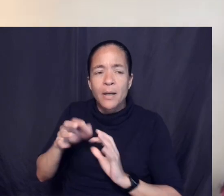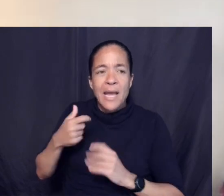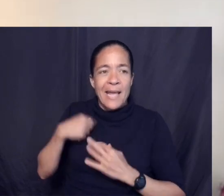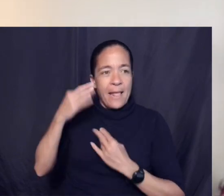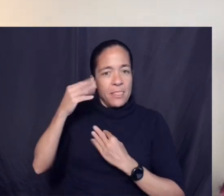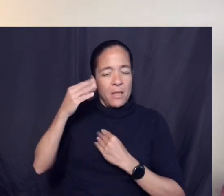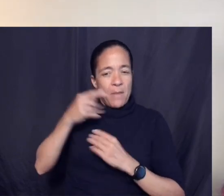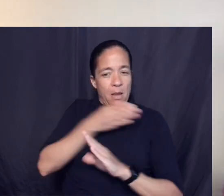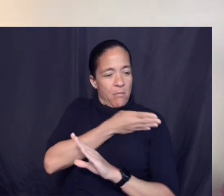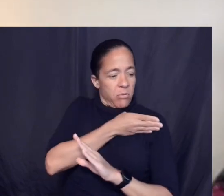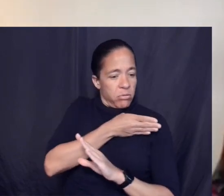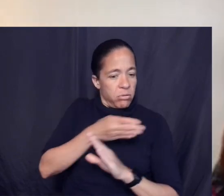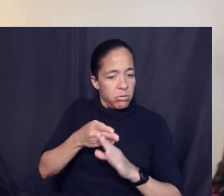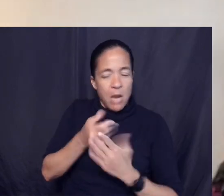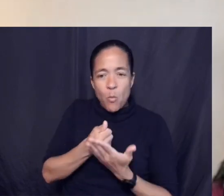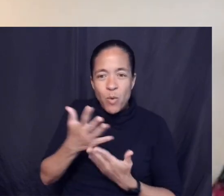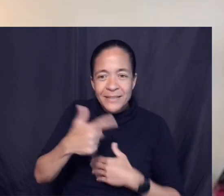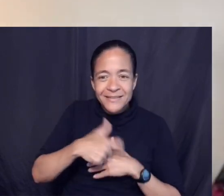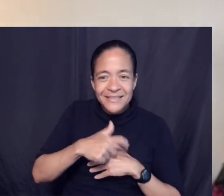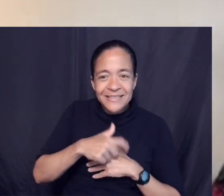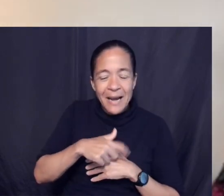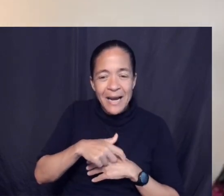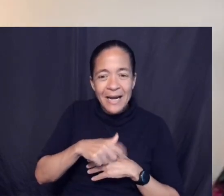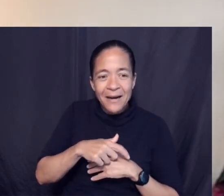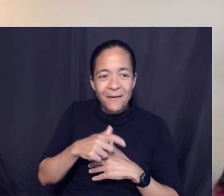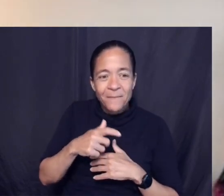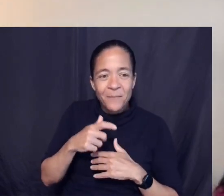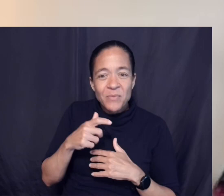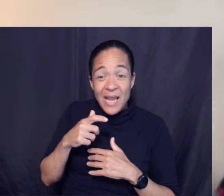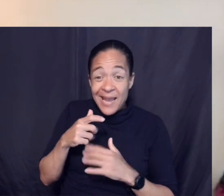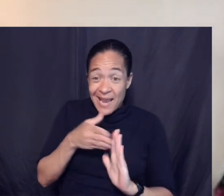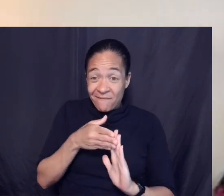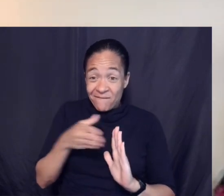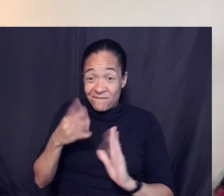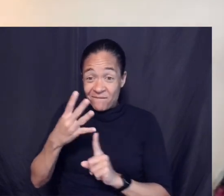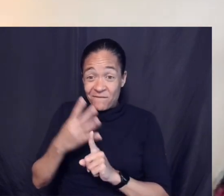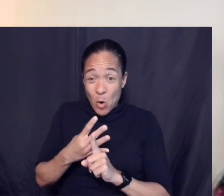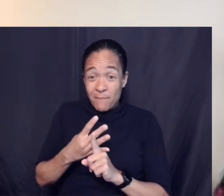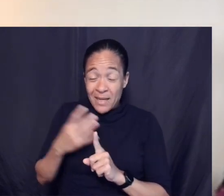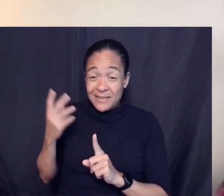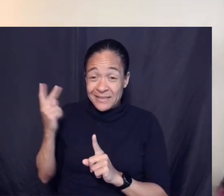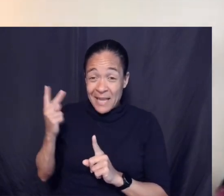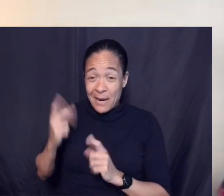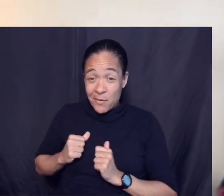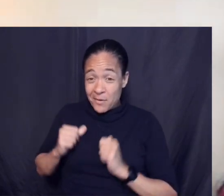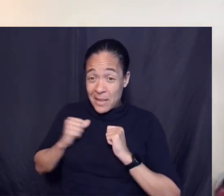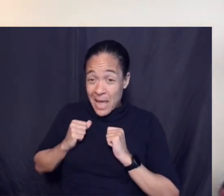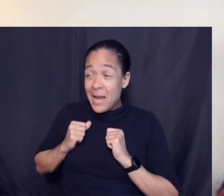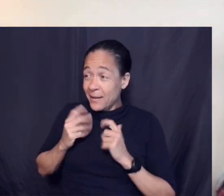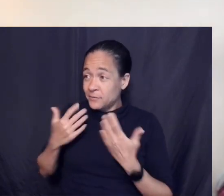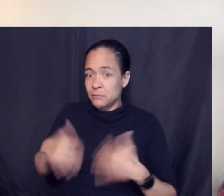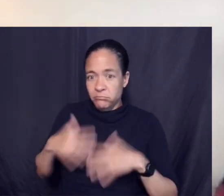about how much time we've wasted. Like I said in my thing, we've literally lived more life in 4 months than in my